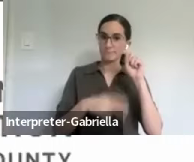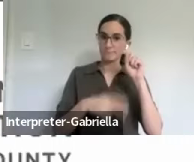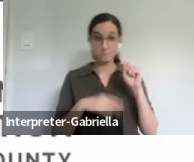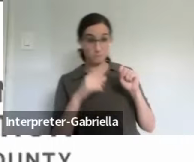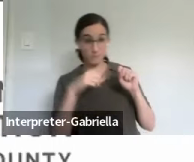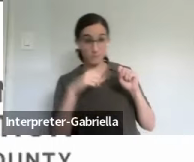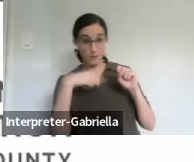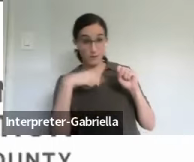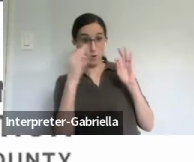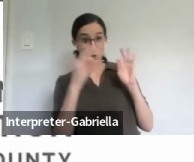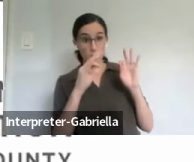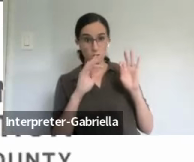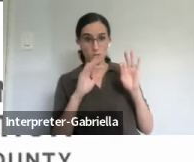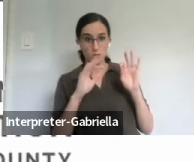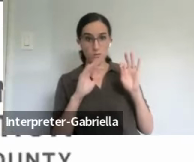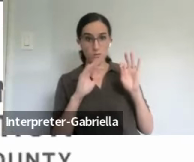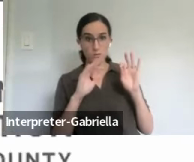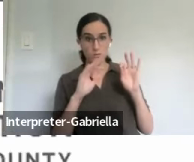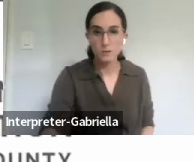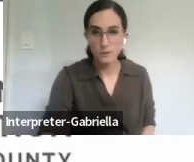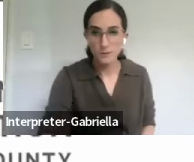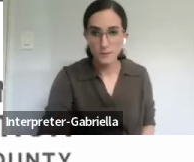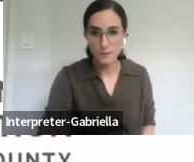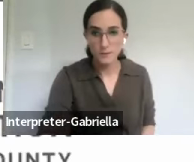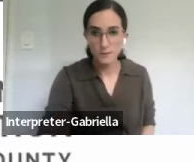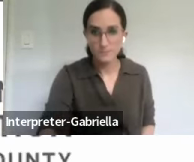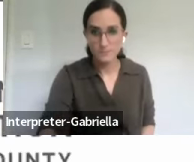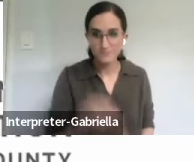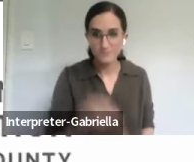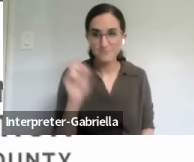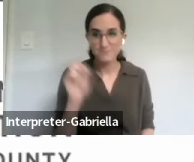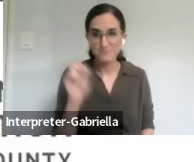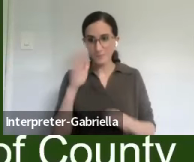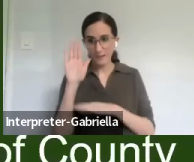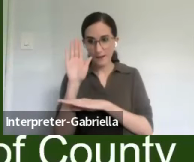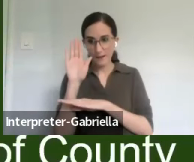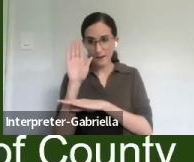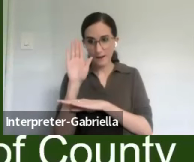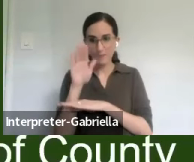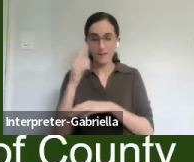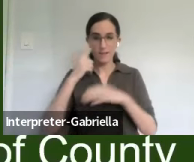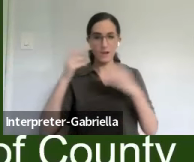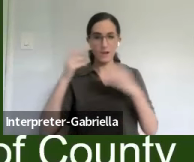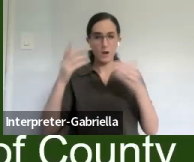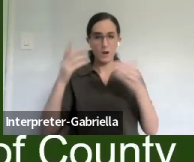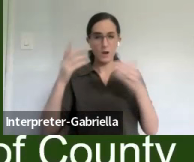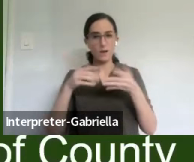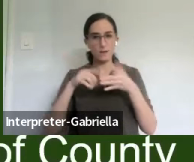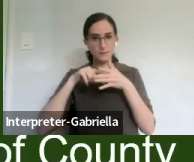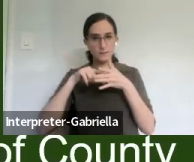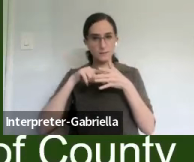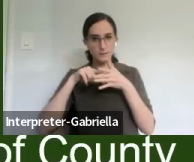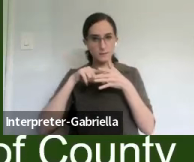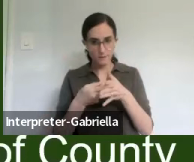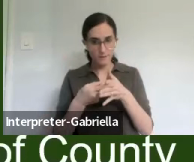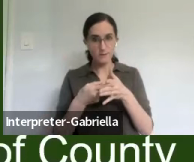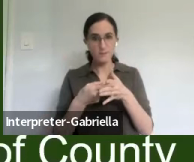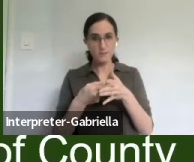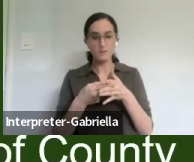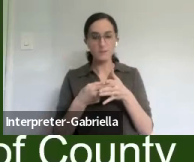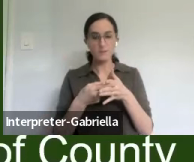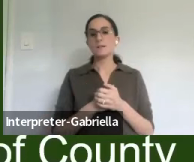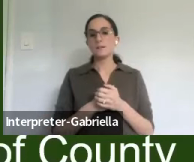Yep. Excellent. Okay, good afternoon, everybody. I think we should go ahead and get started. We have a very busy